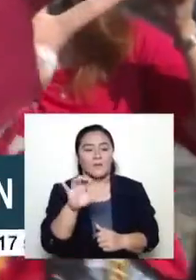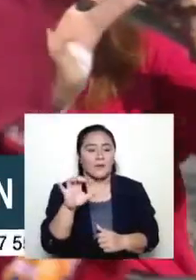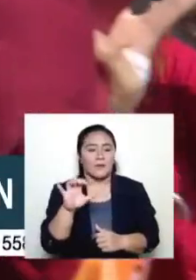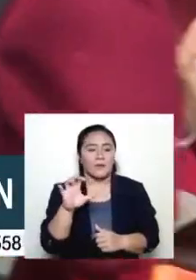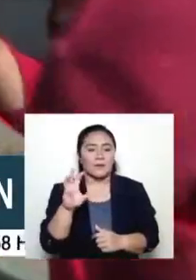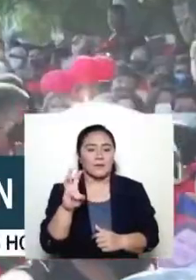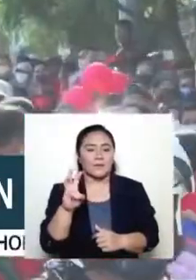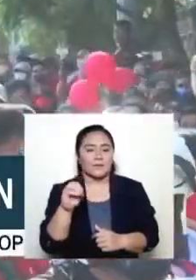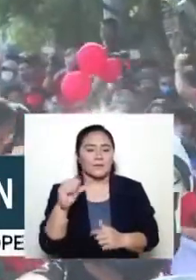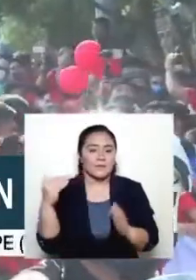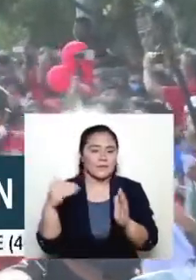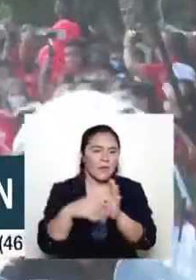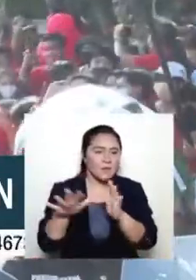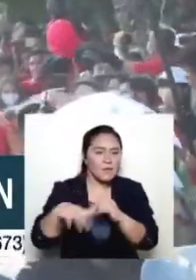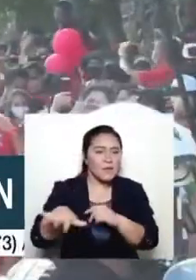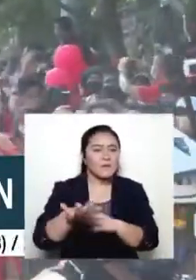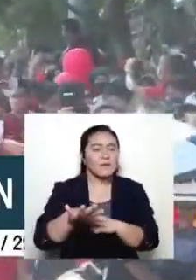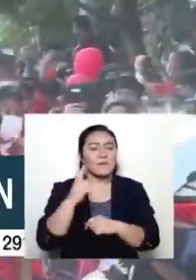556,480